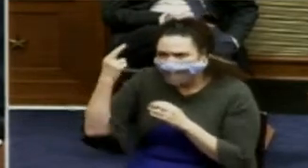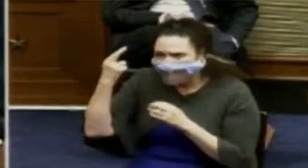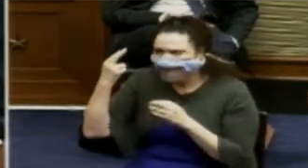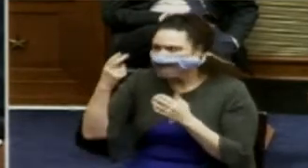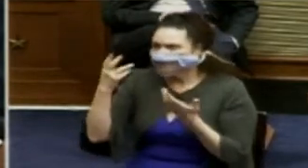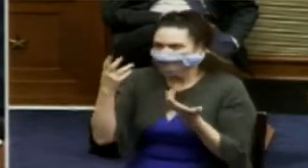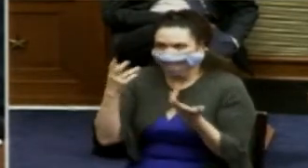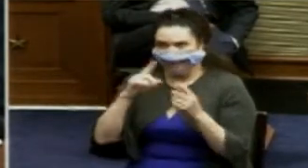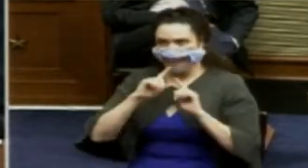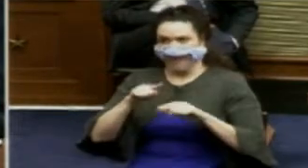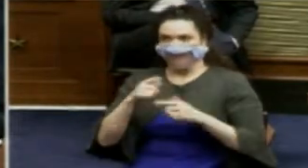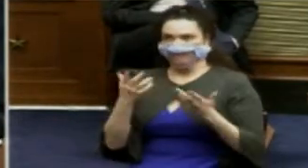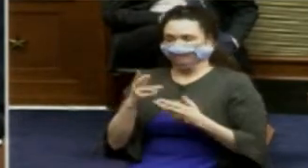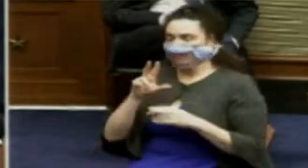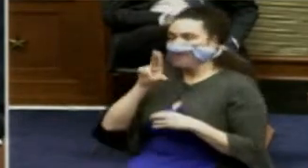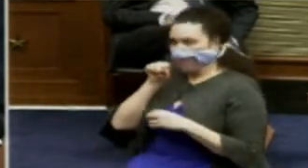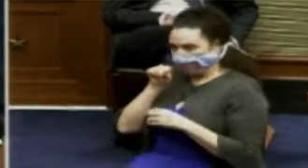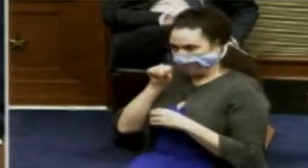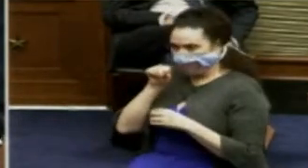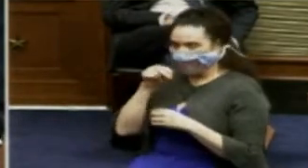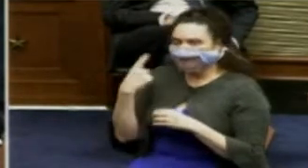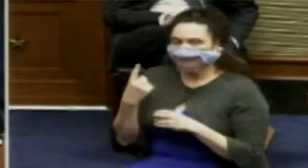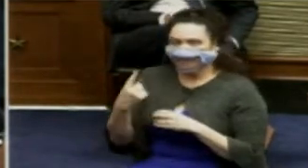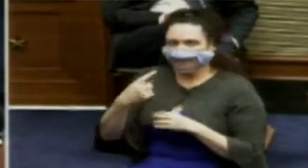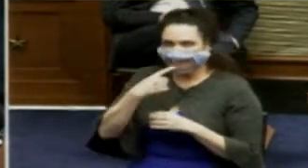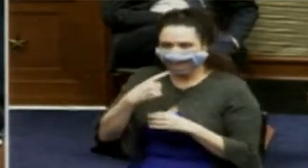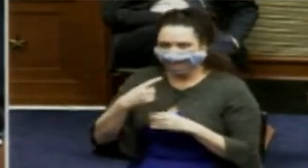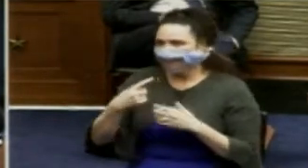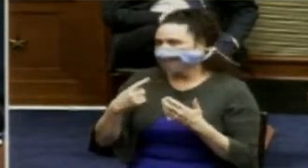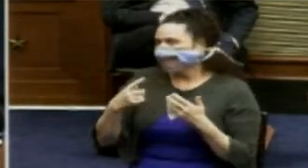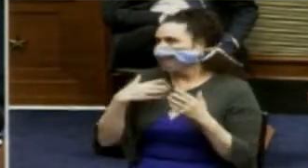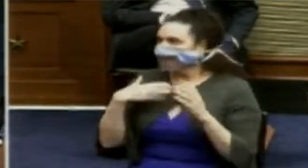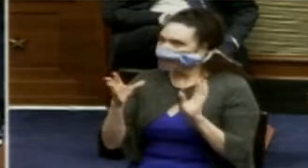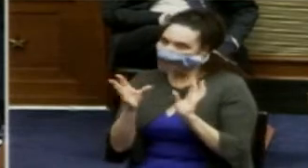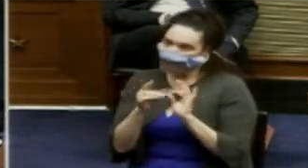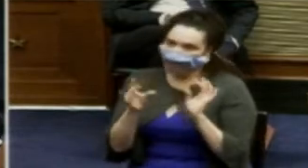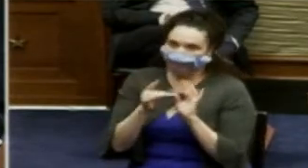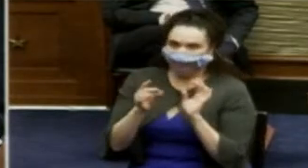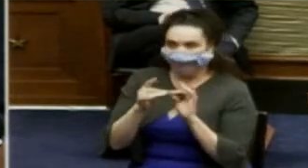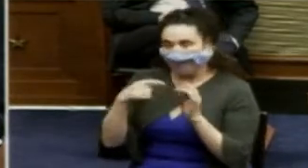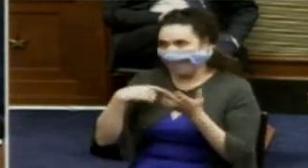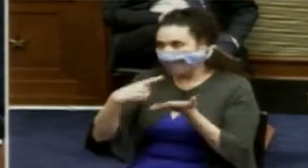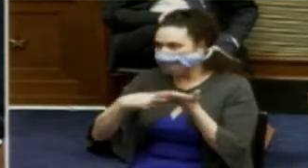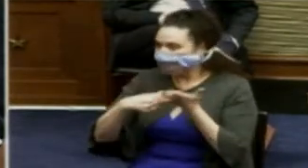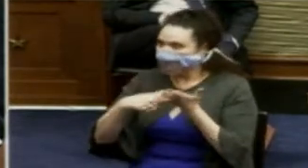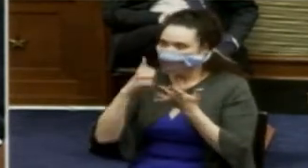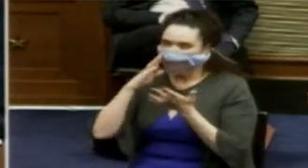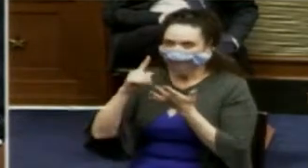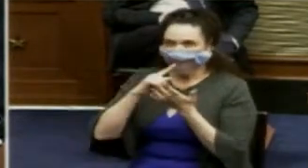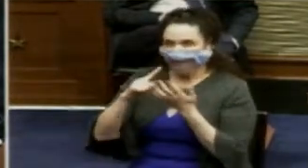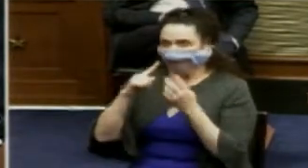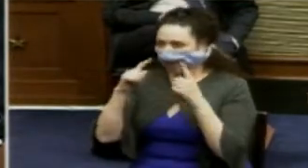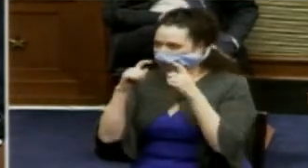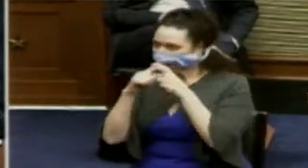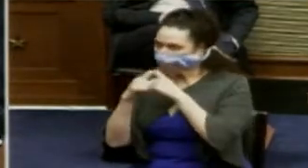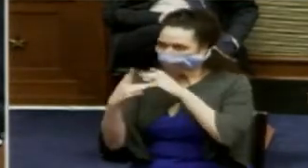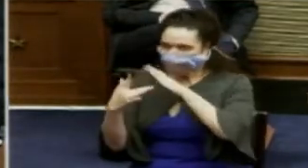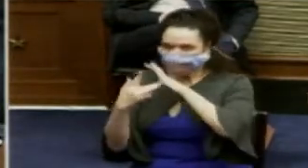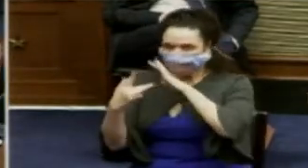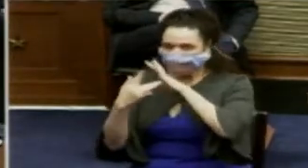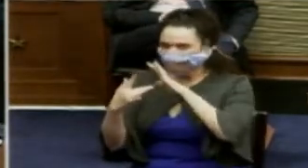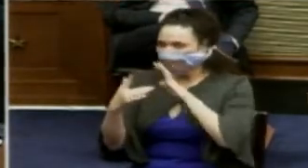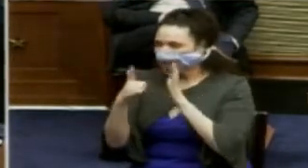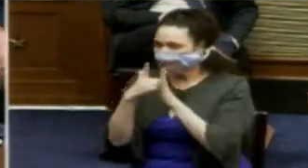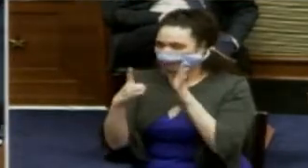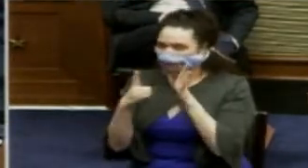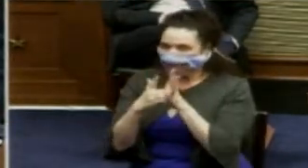while some have said that the objections I plan to discuss today are specious legal arguments, are bad faith